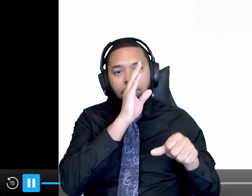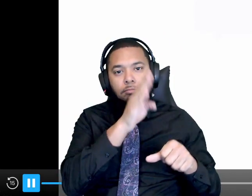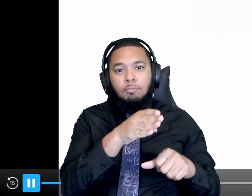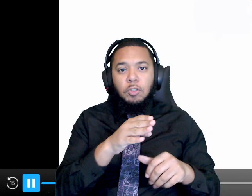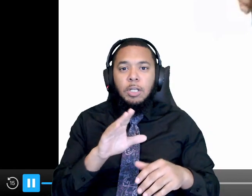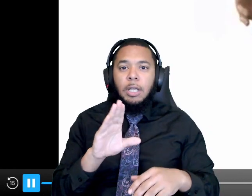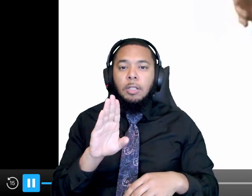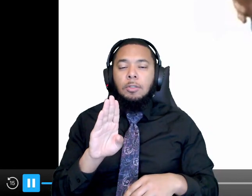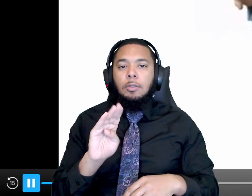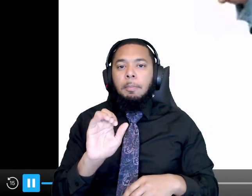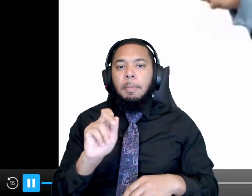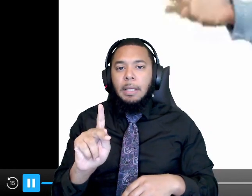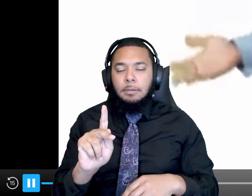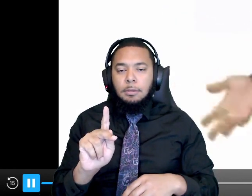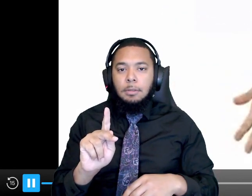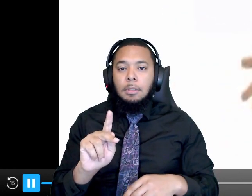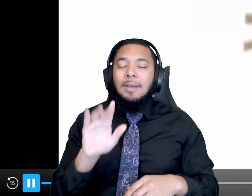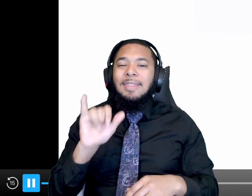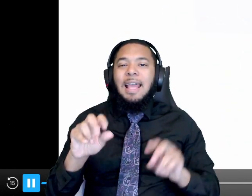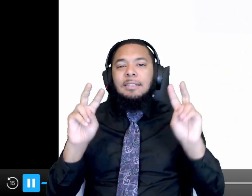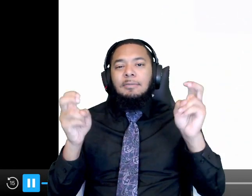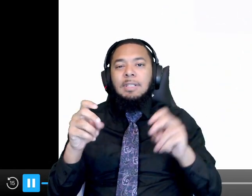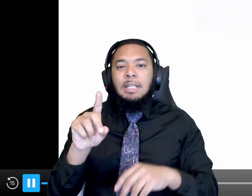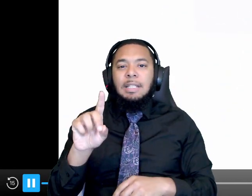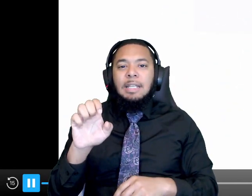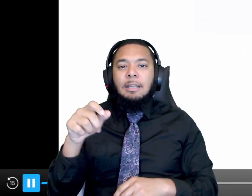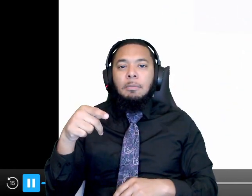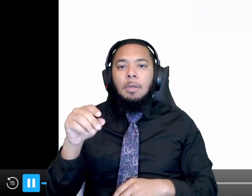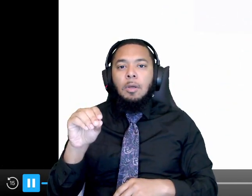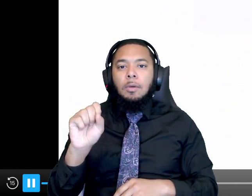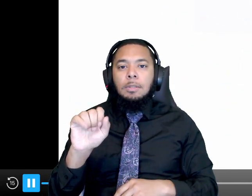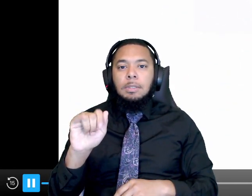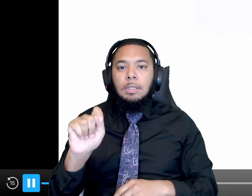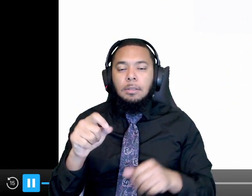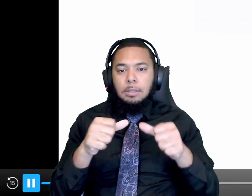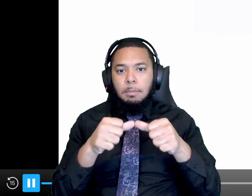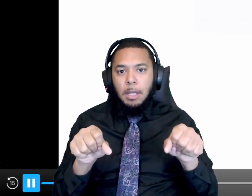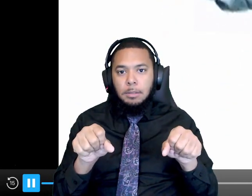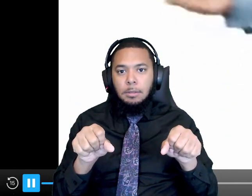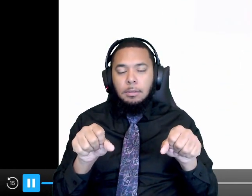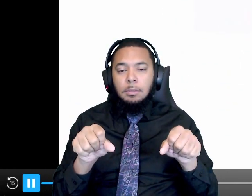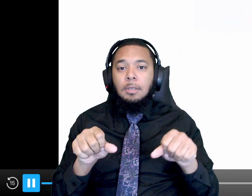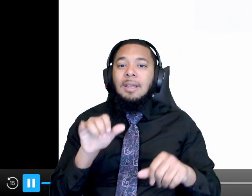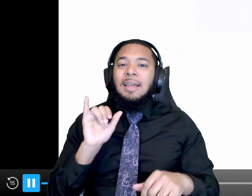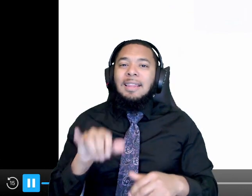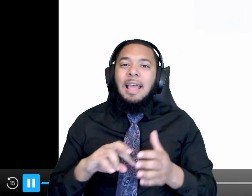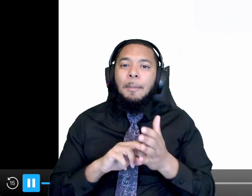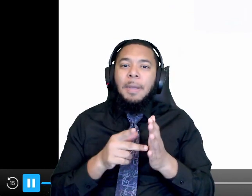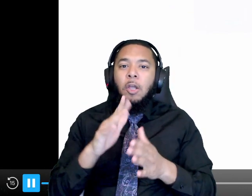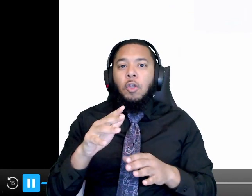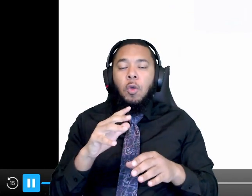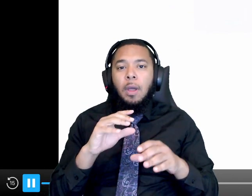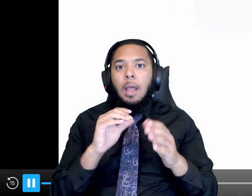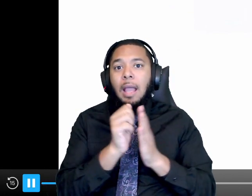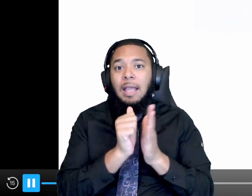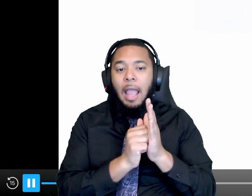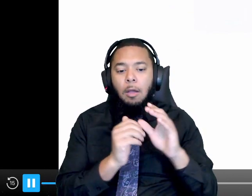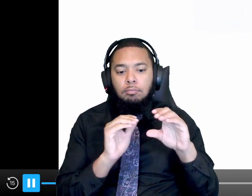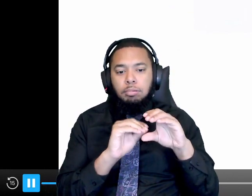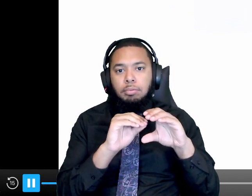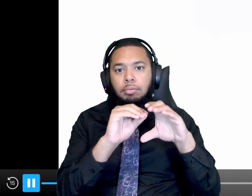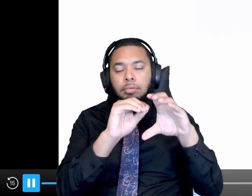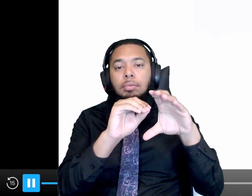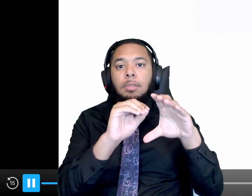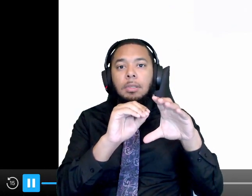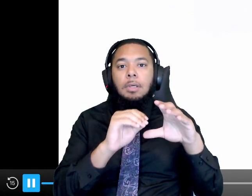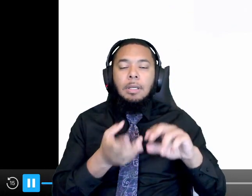deposit. A deposit is when you grow the funds in your bank account through incoming transfers of money.